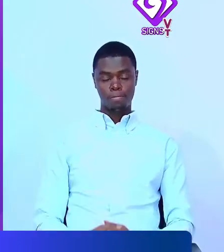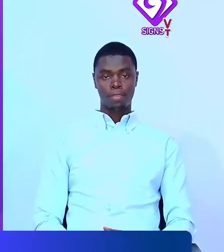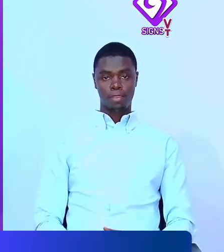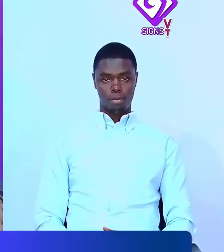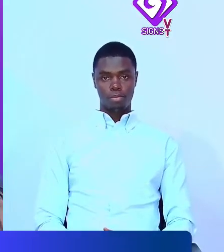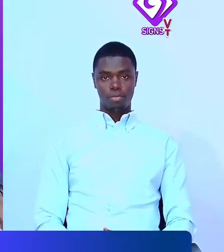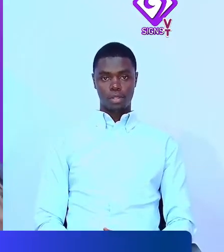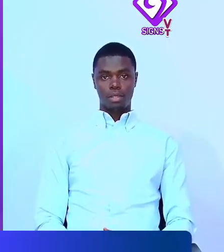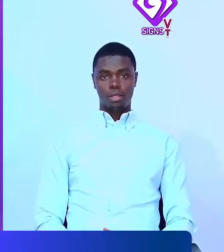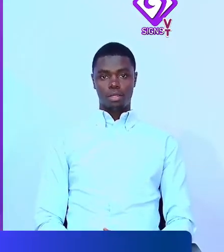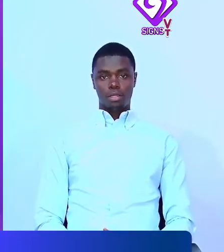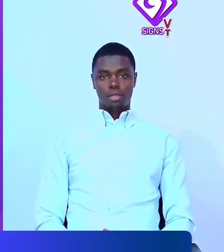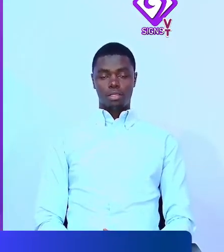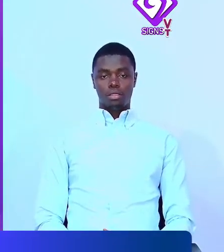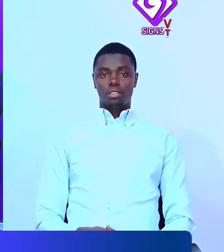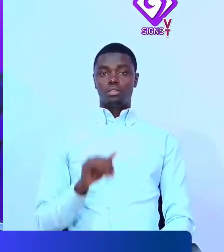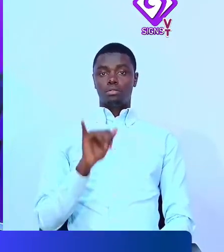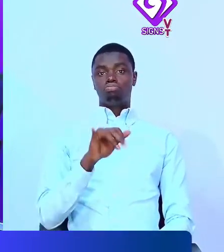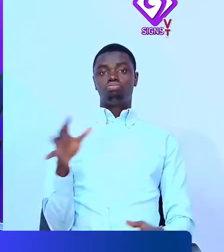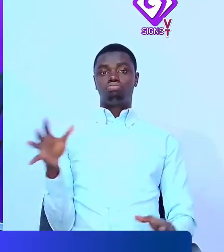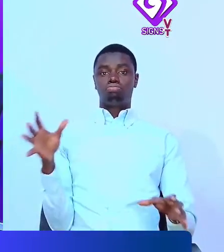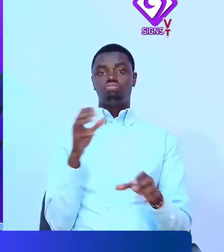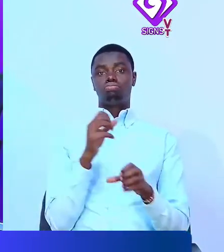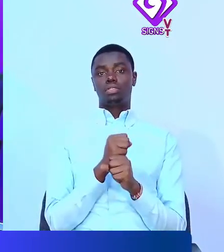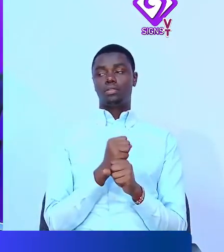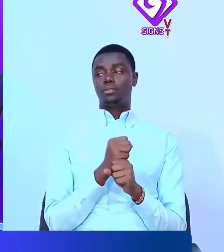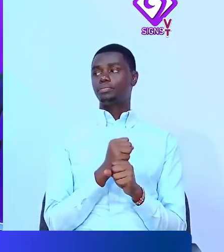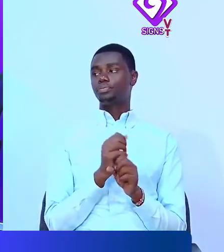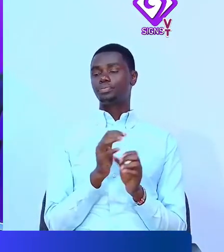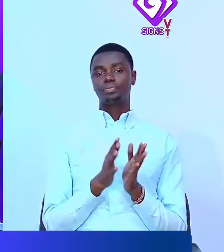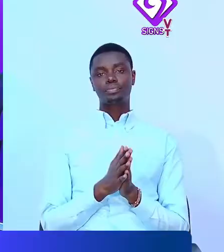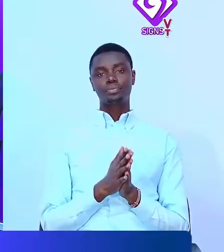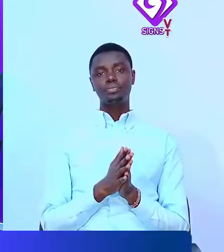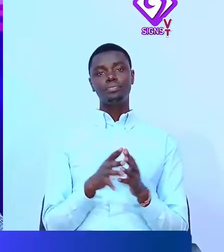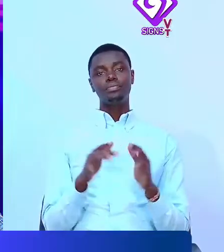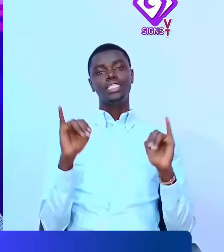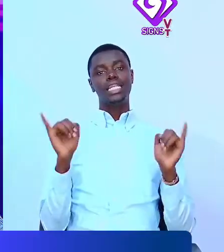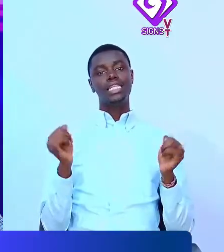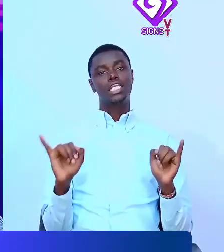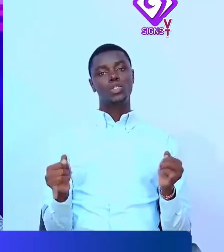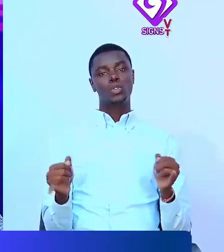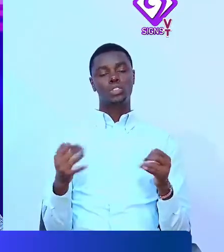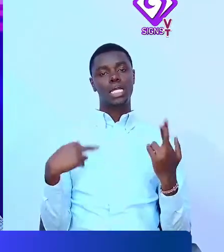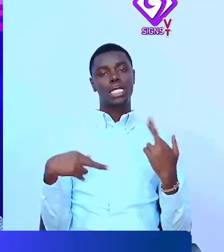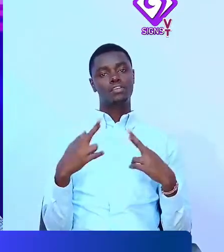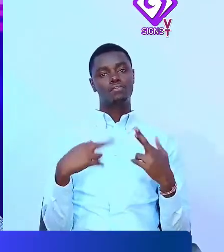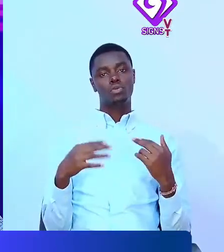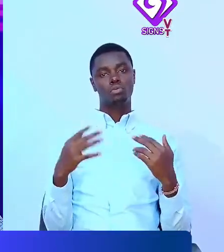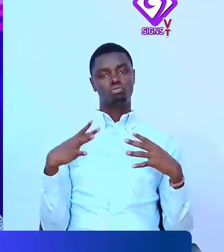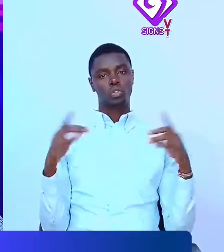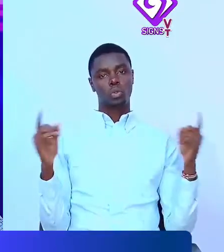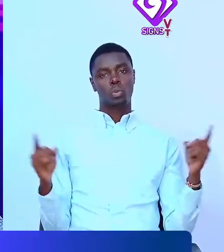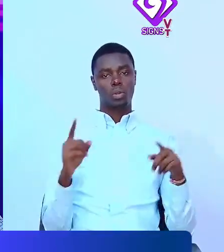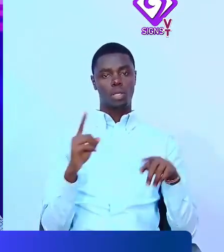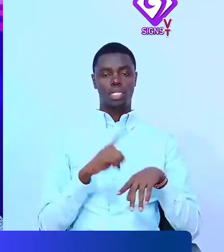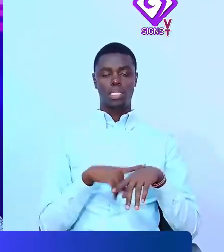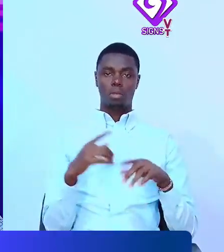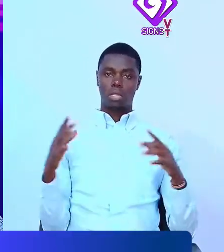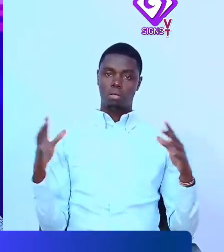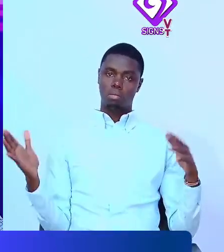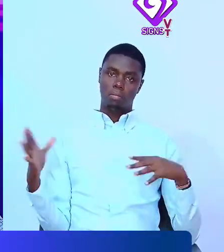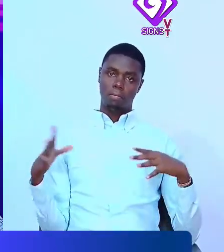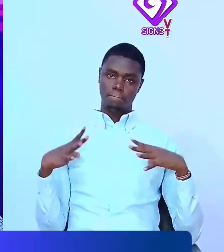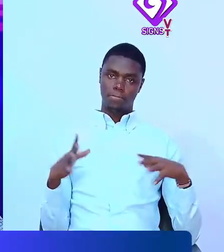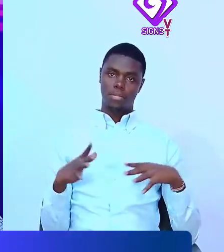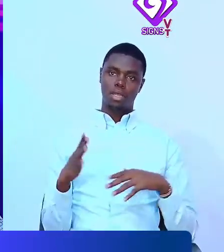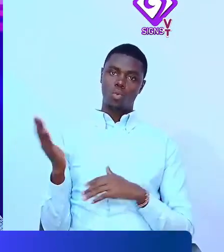right. That sums up the newspaper review. When we come back from the break, of course, we're going to be coming